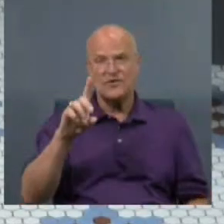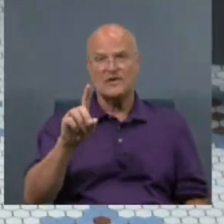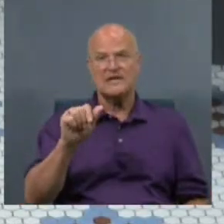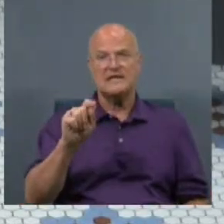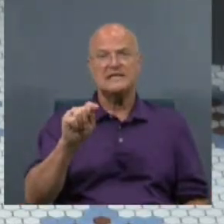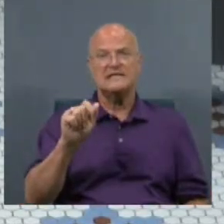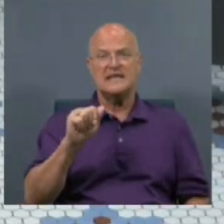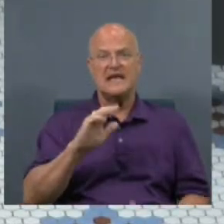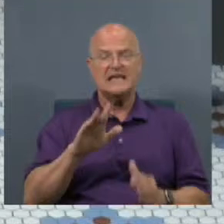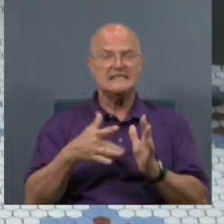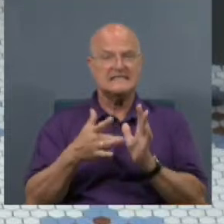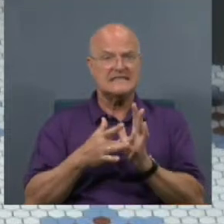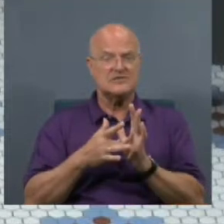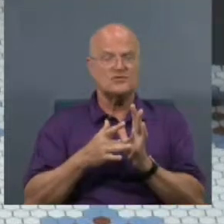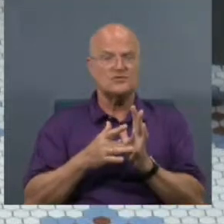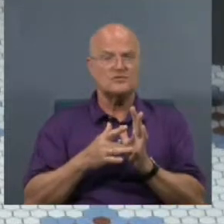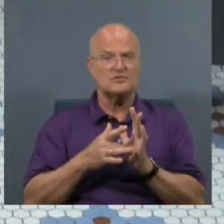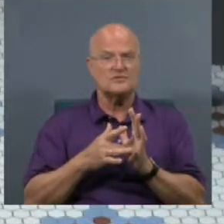center,